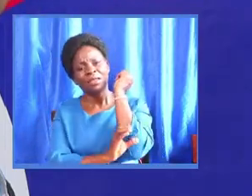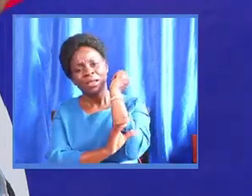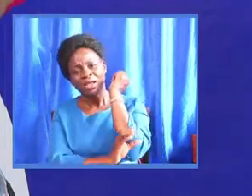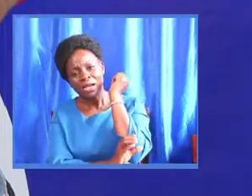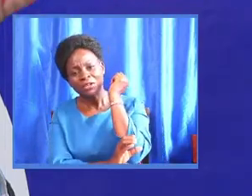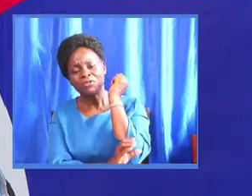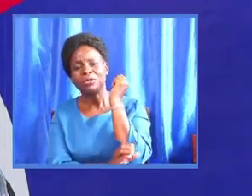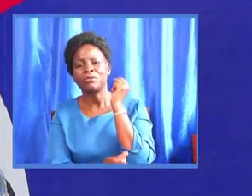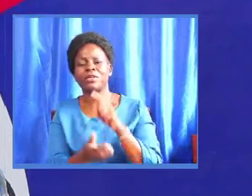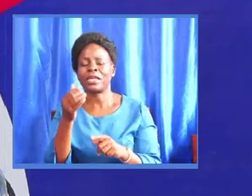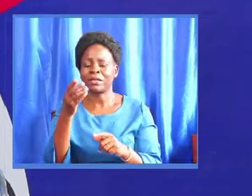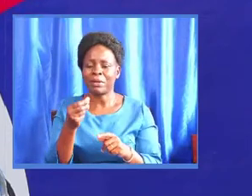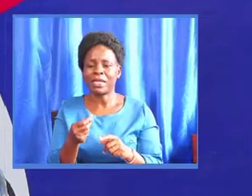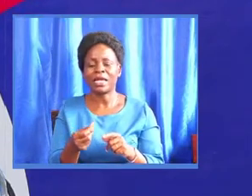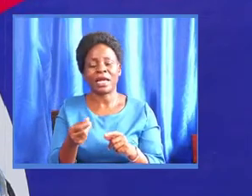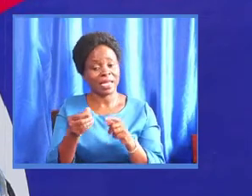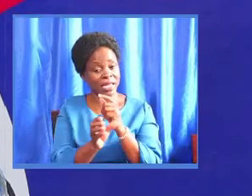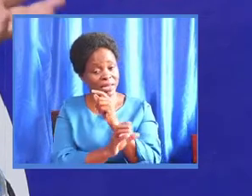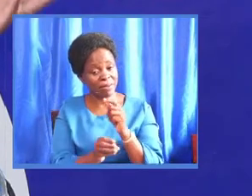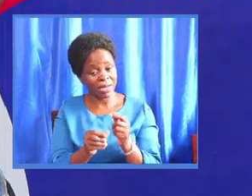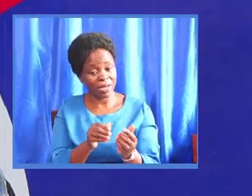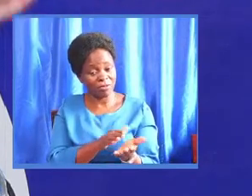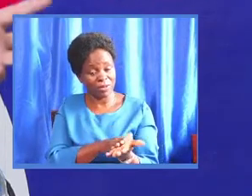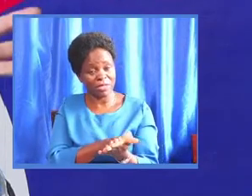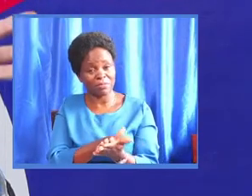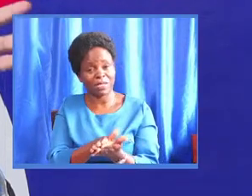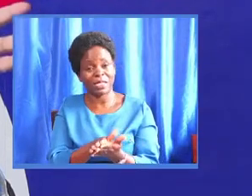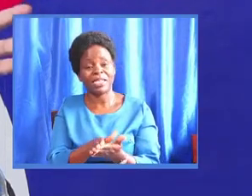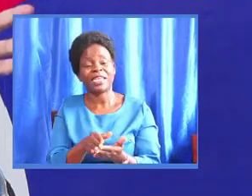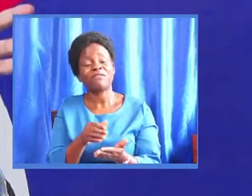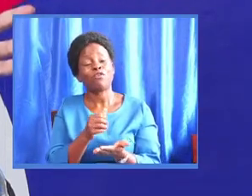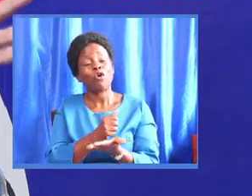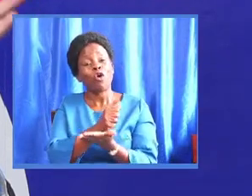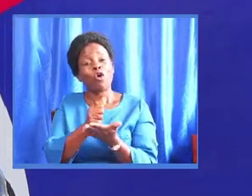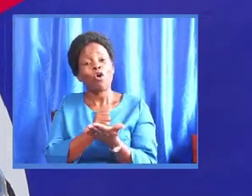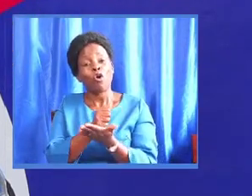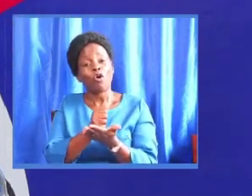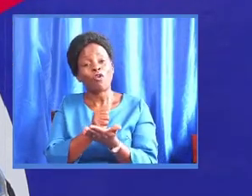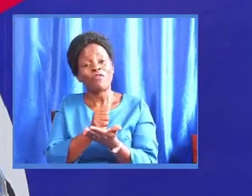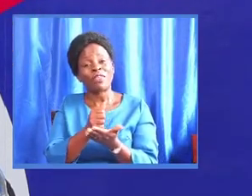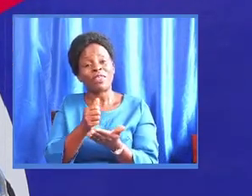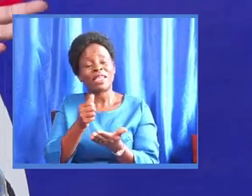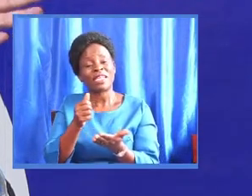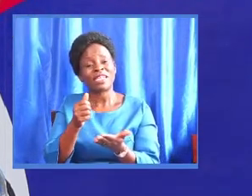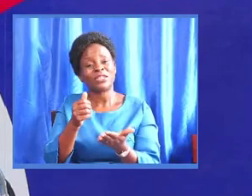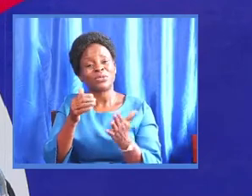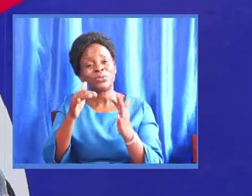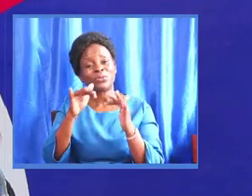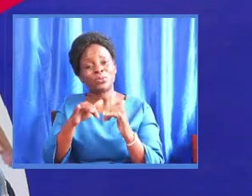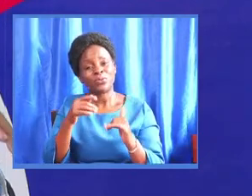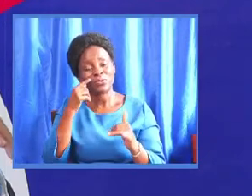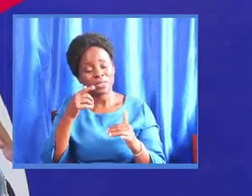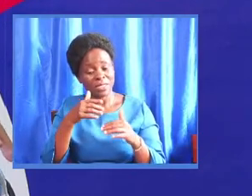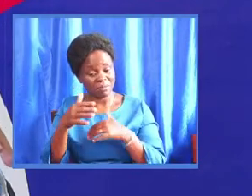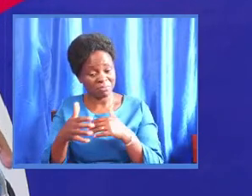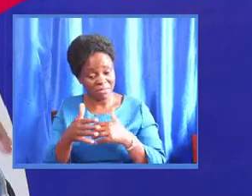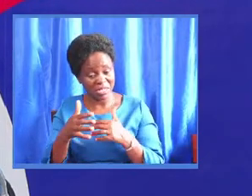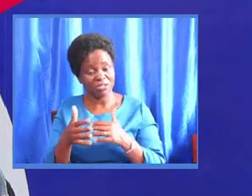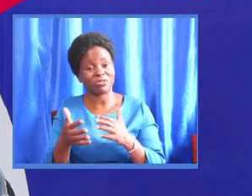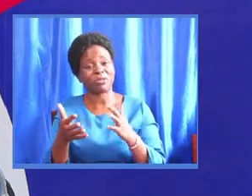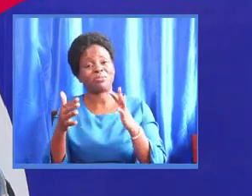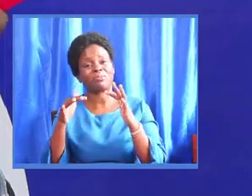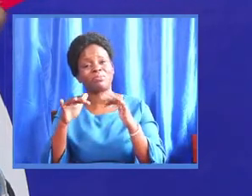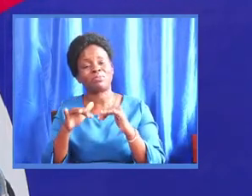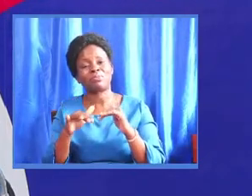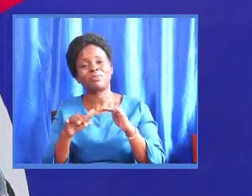spent in the country. If the price of coffee goes down, you'll see the rest of the industries attached to it will also go down. So